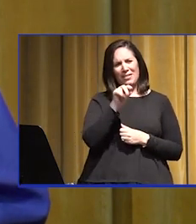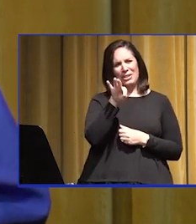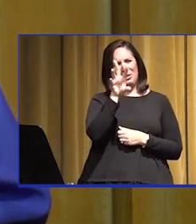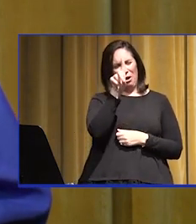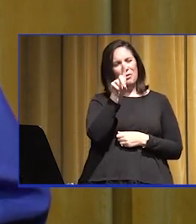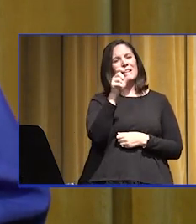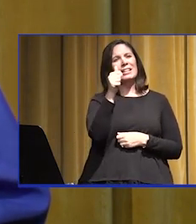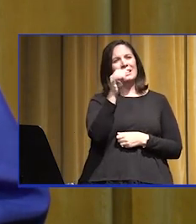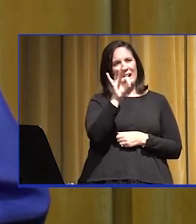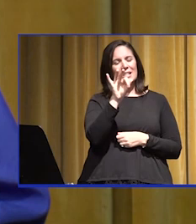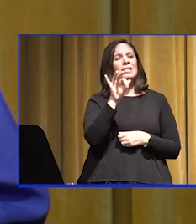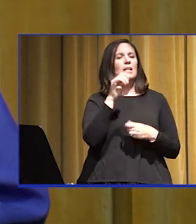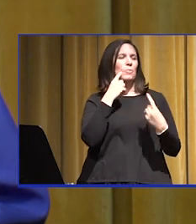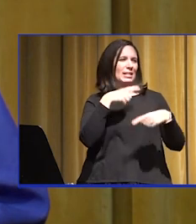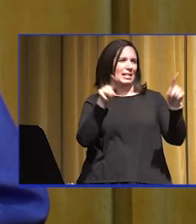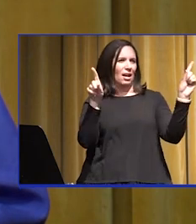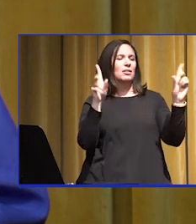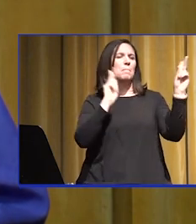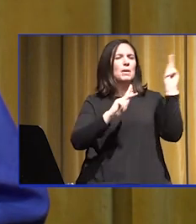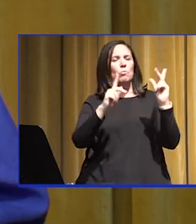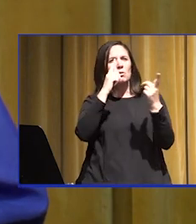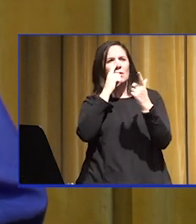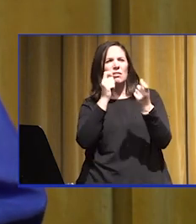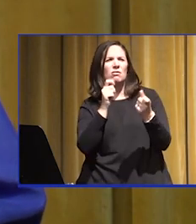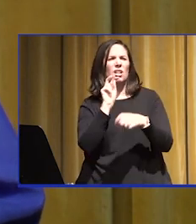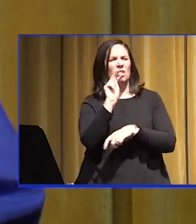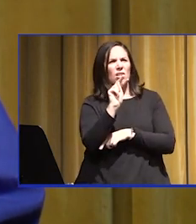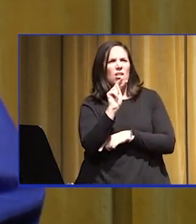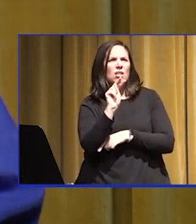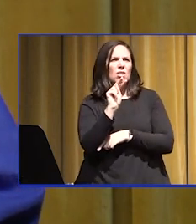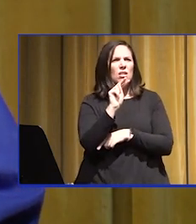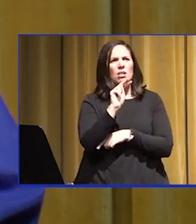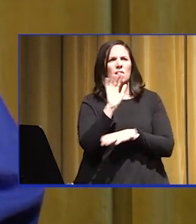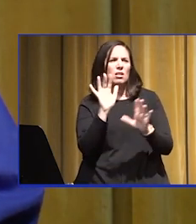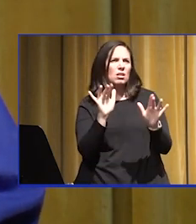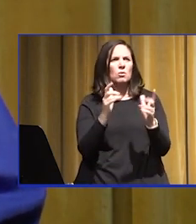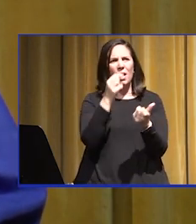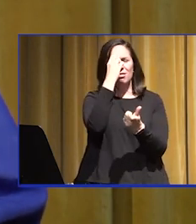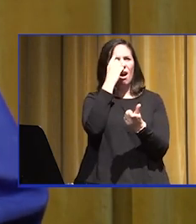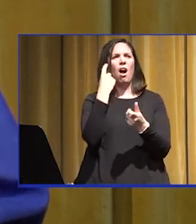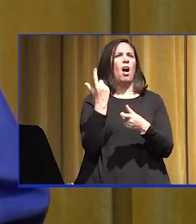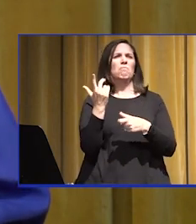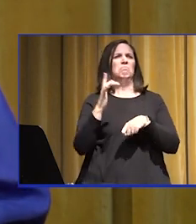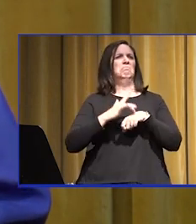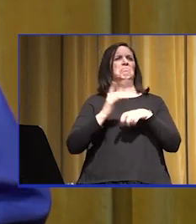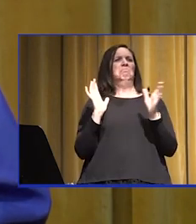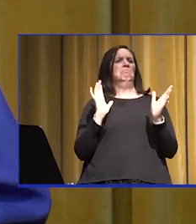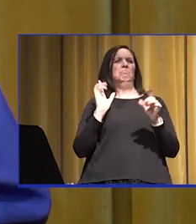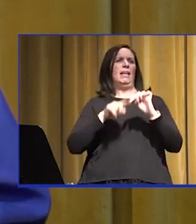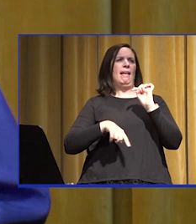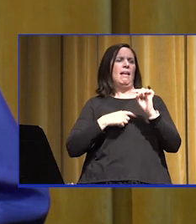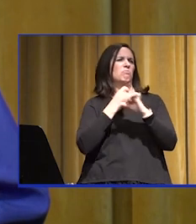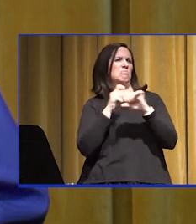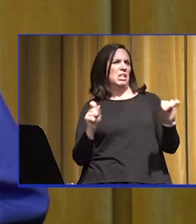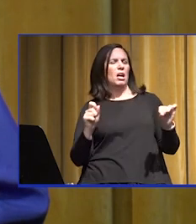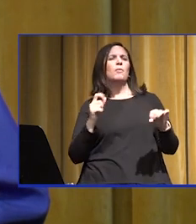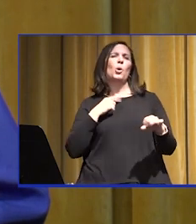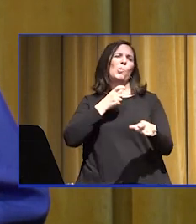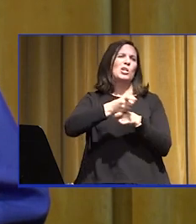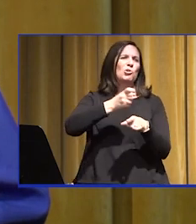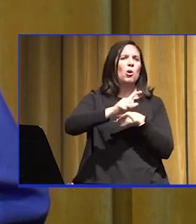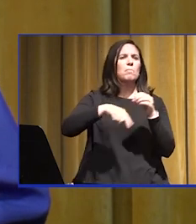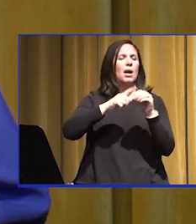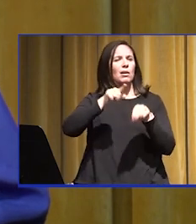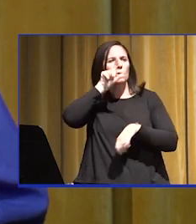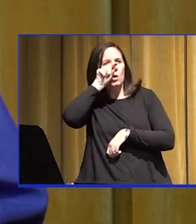the public, and interest in it had just started to rise. We thought it couldn't touch us, that we were safe. We made jokes about it on